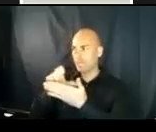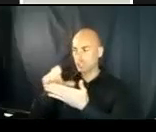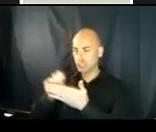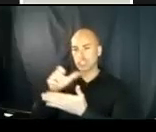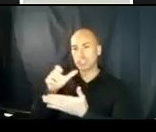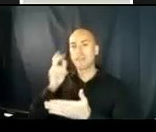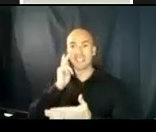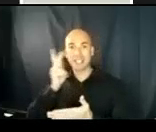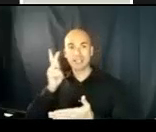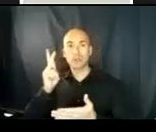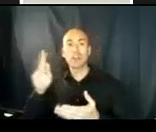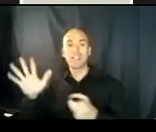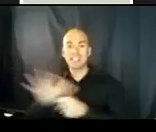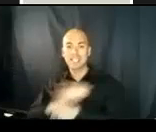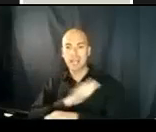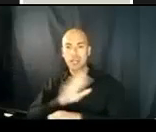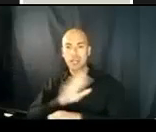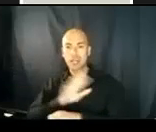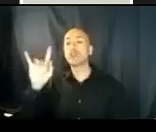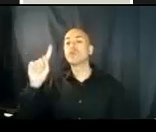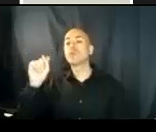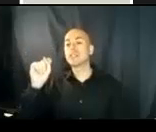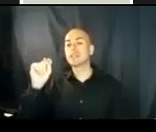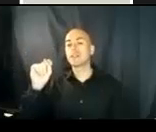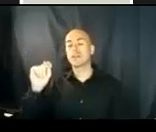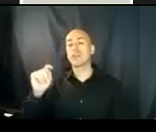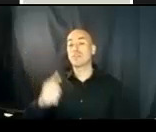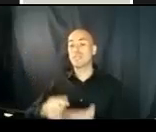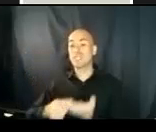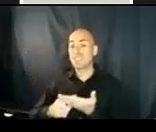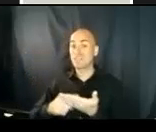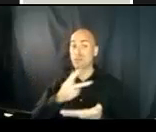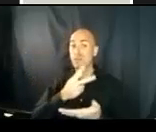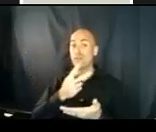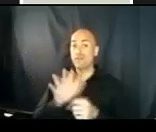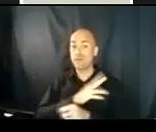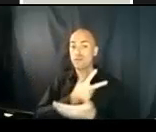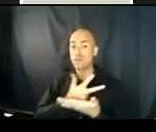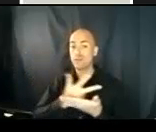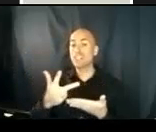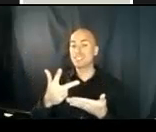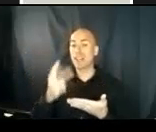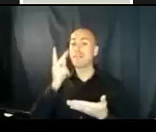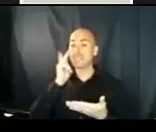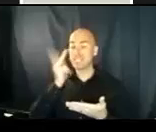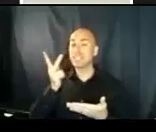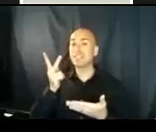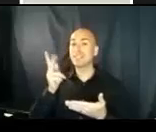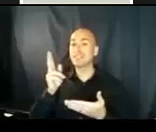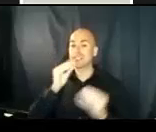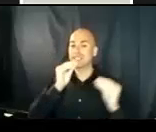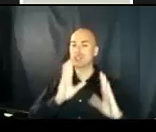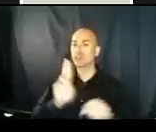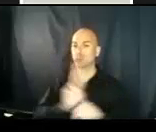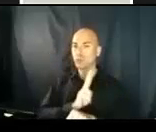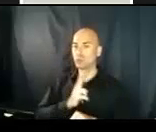entire unit that could be covered in 3 weeks. So you know what? It really helps the learner.